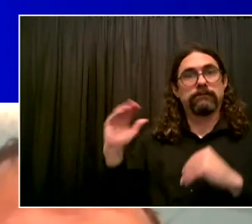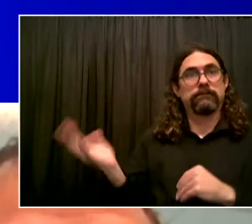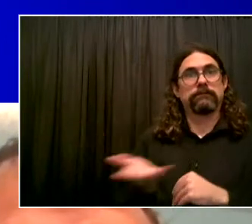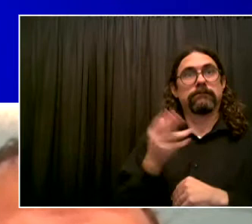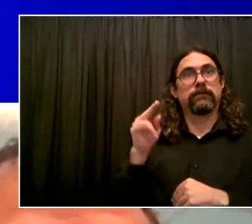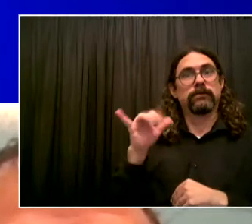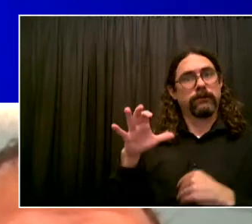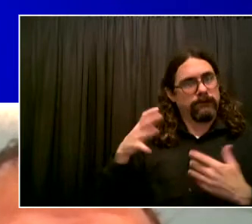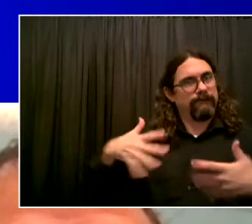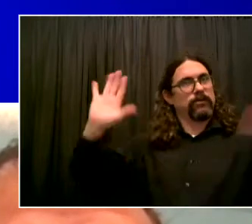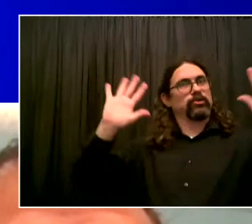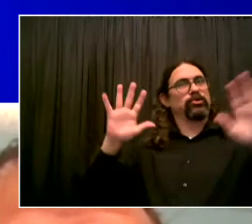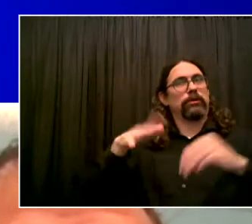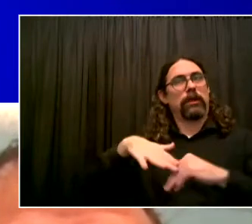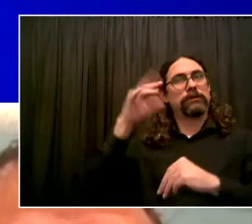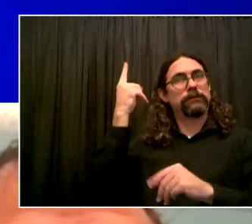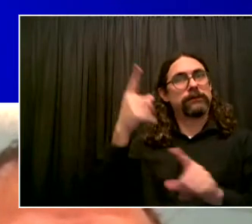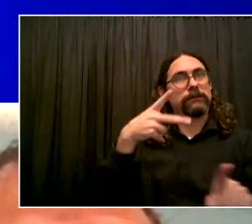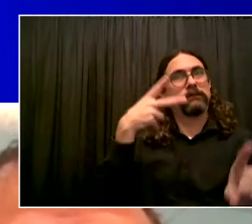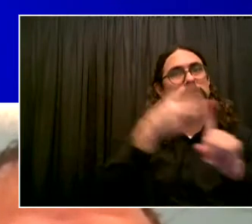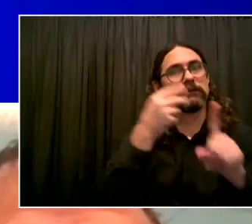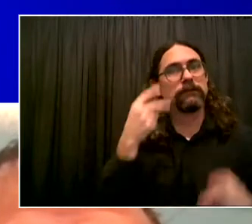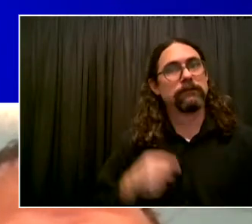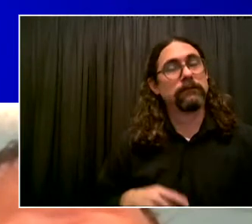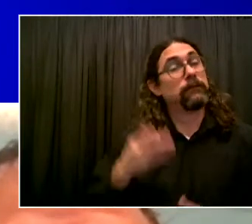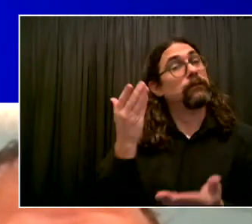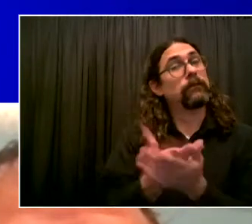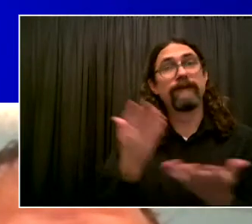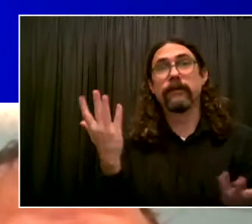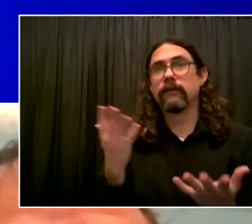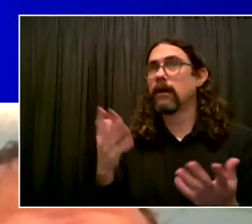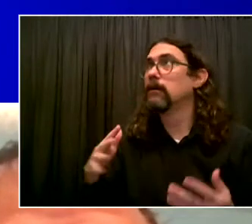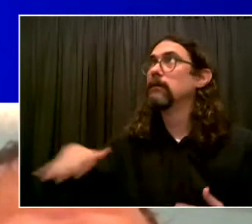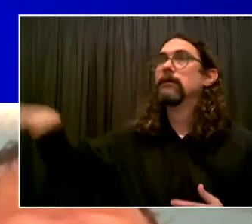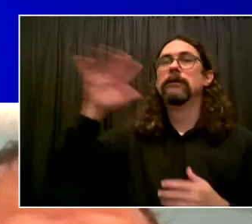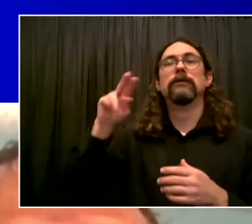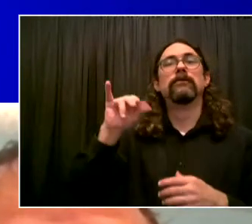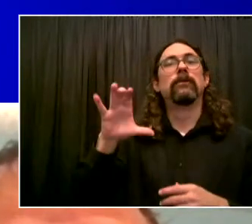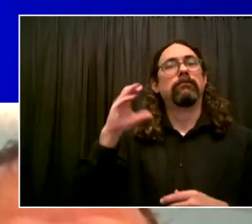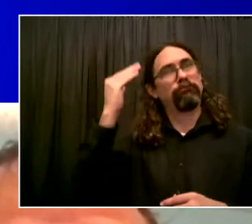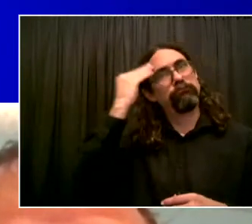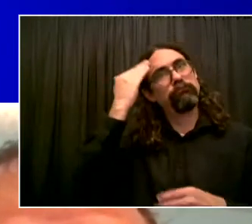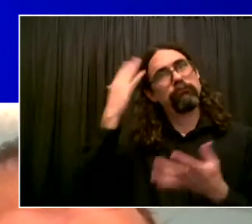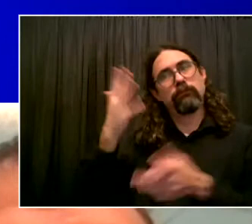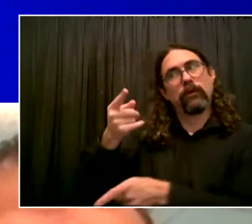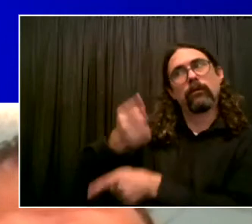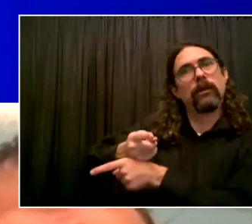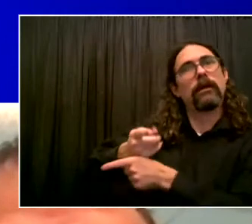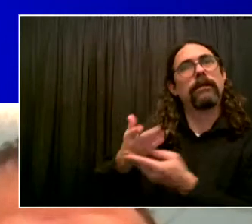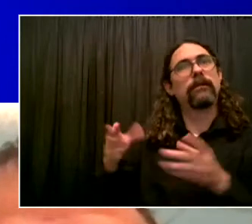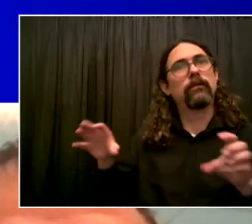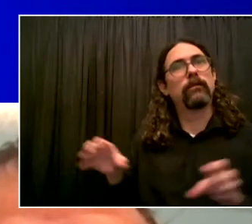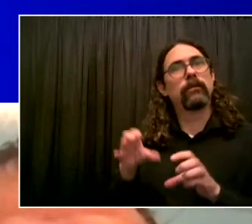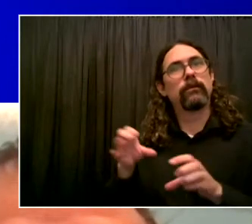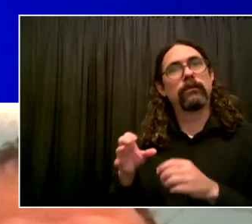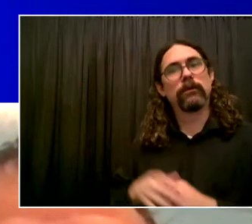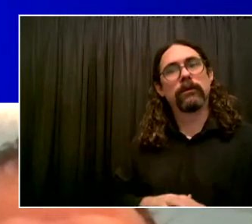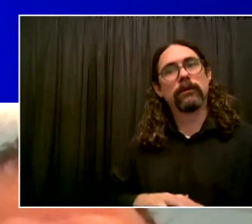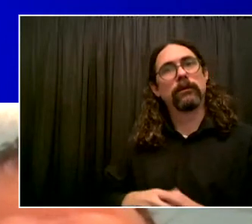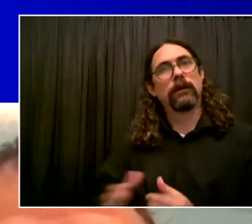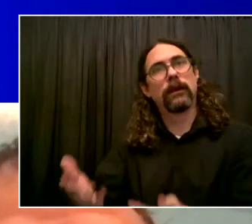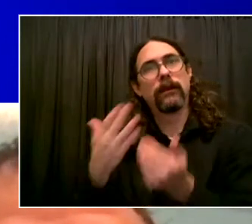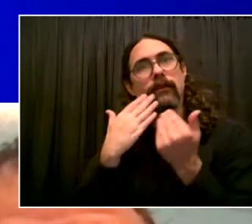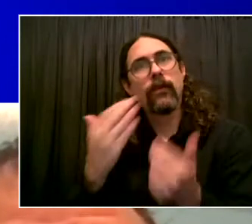And the mandates have helped to get us there. So thank you for the way you defined the freedom we need, which is the freedom to go on